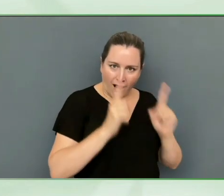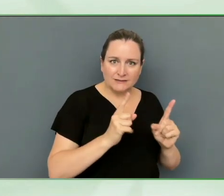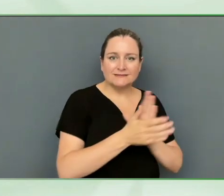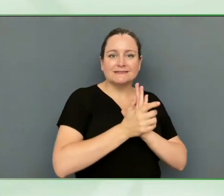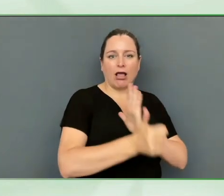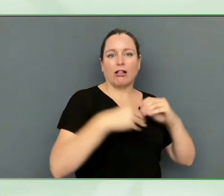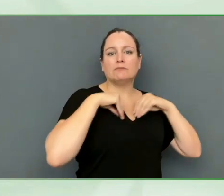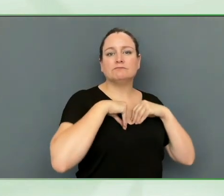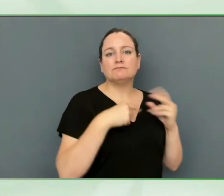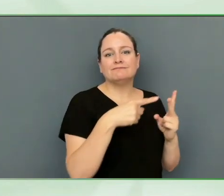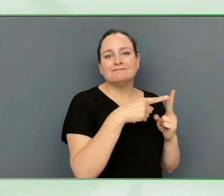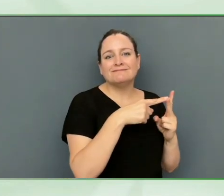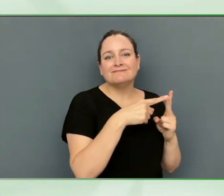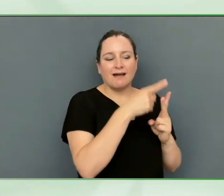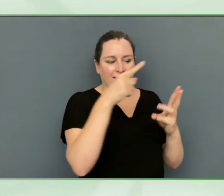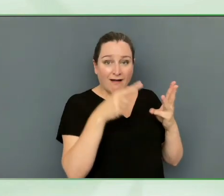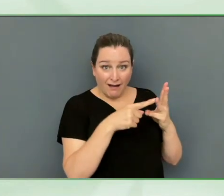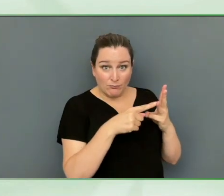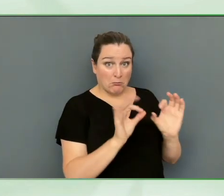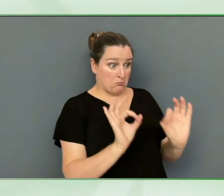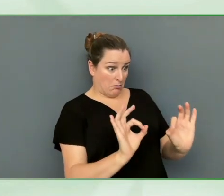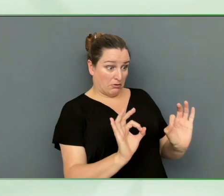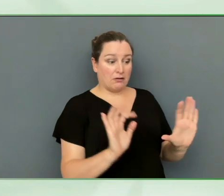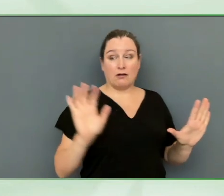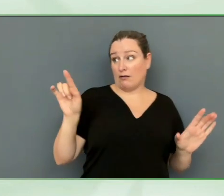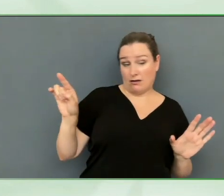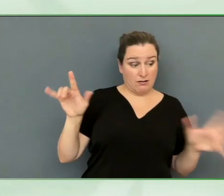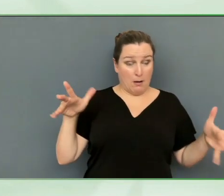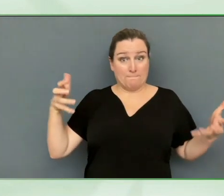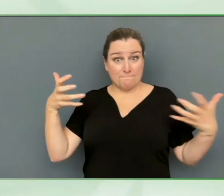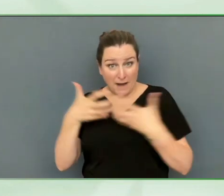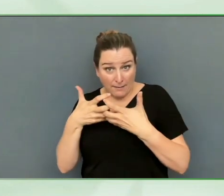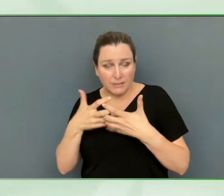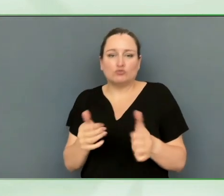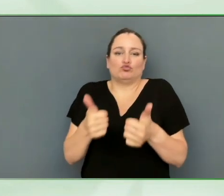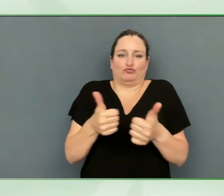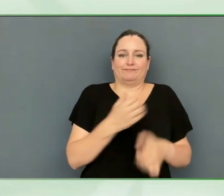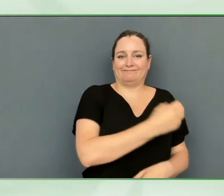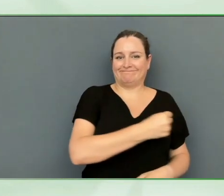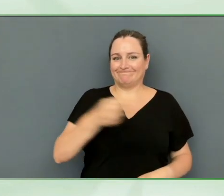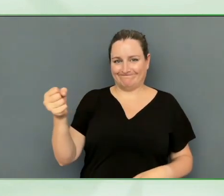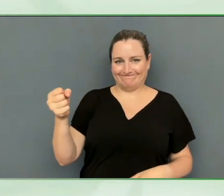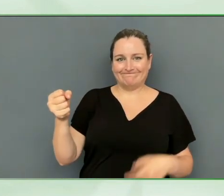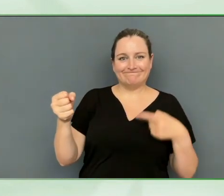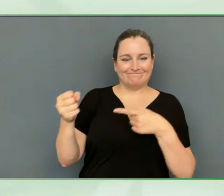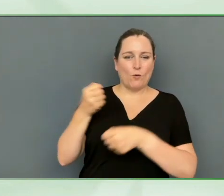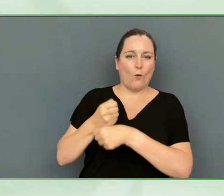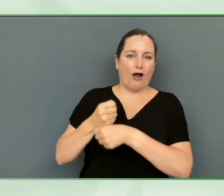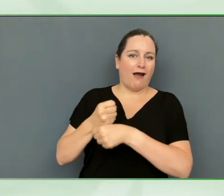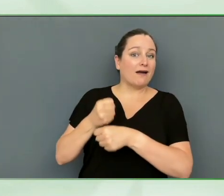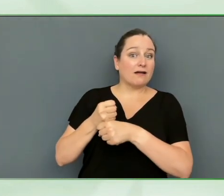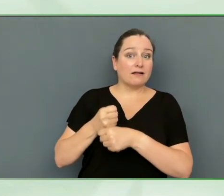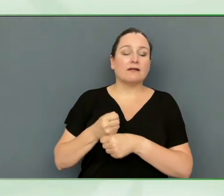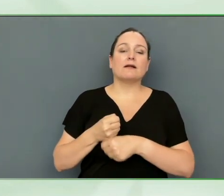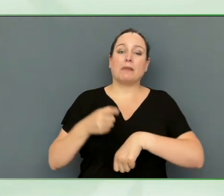is a process that helps people with disabilities to kind of fast track into the whole process of